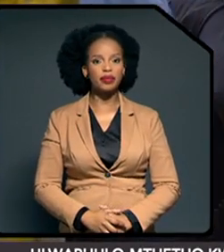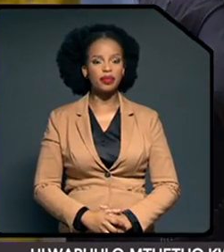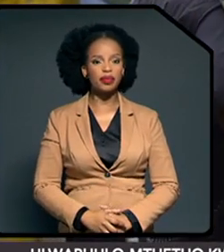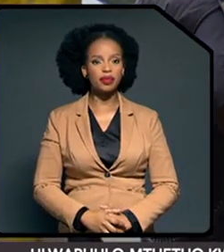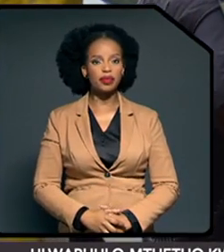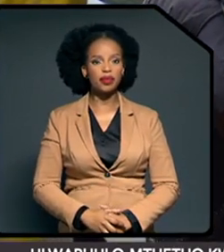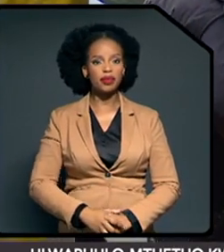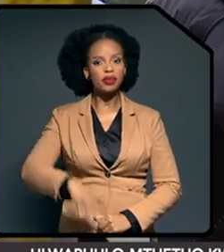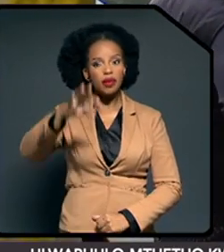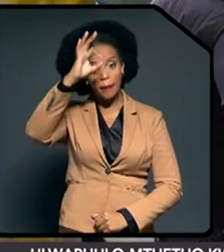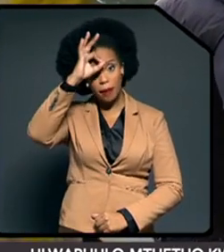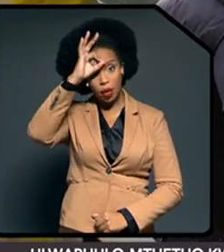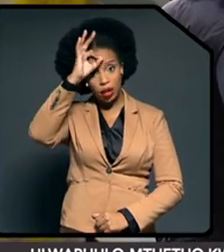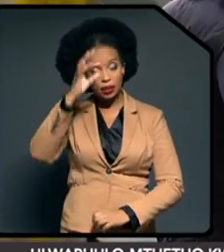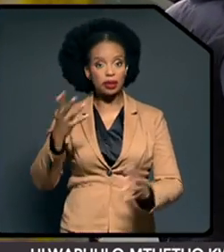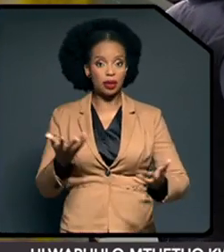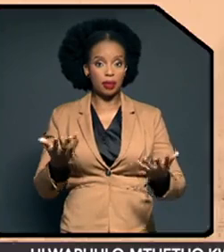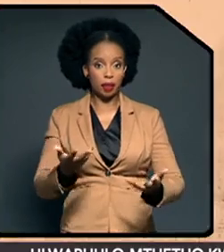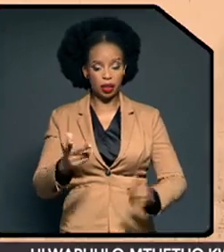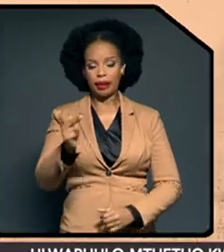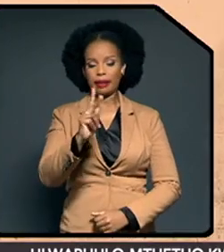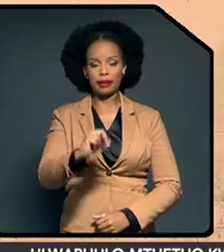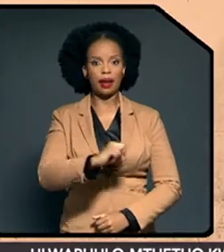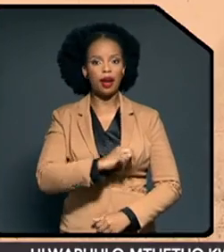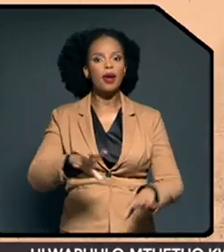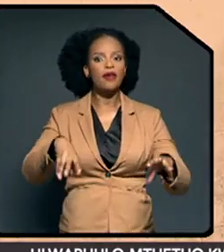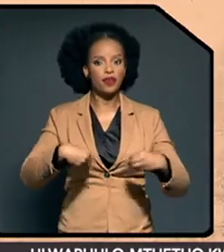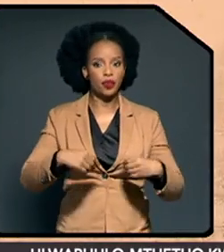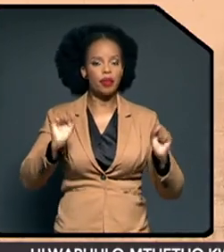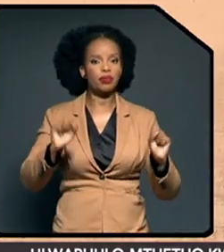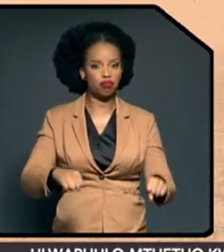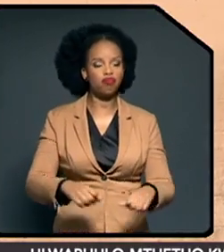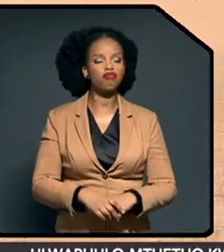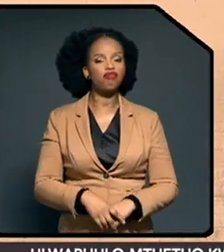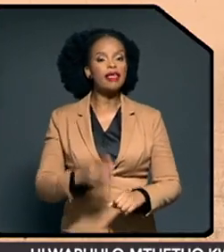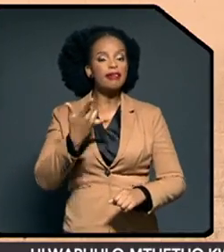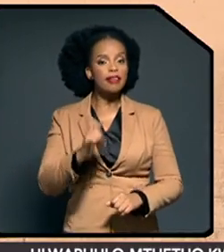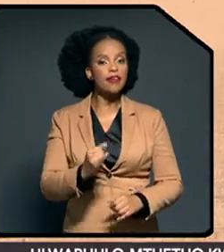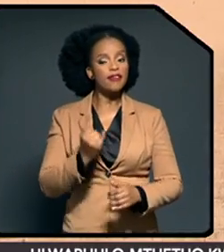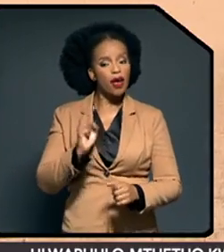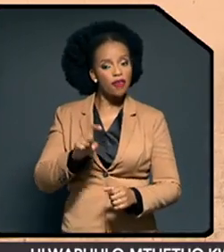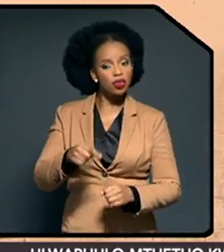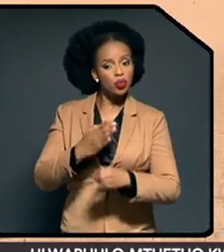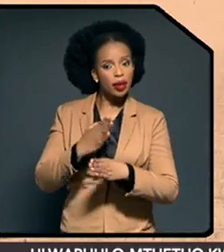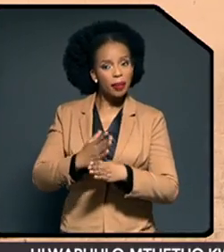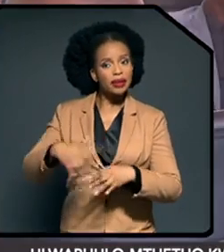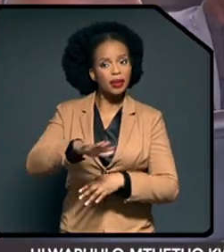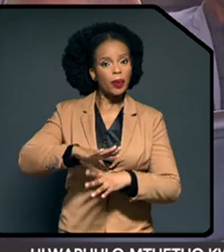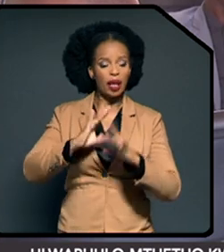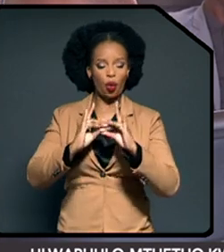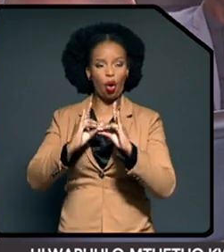Amapolisa kwiphondo laKwaZulu-Natal yavuma ukuba ajongana nemingeni xa kufuneka iqhube umsebenzi wawo kwihostel